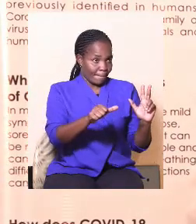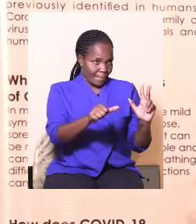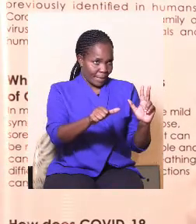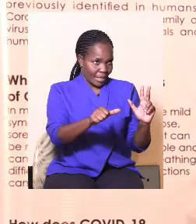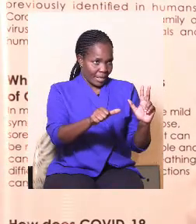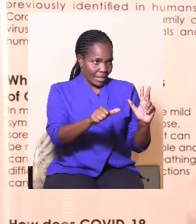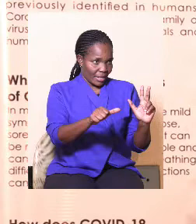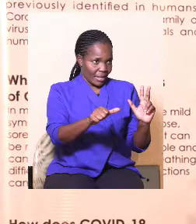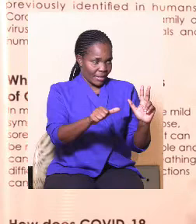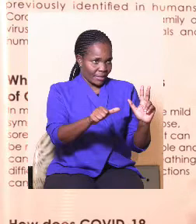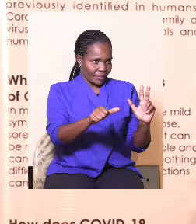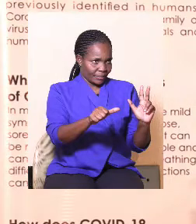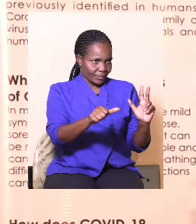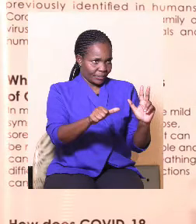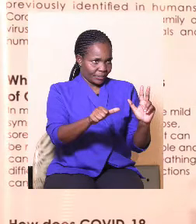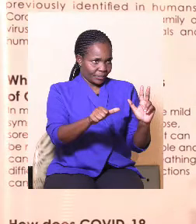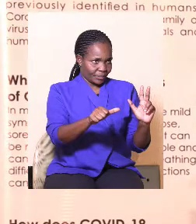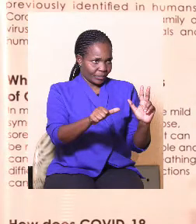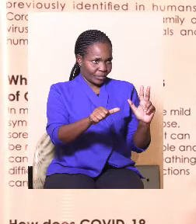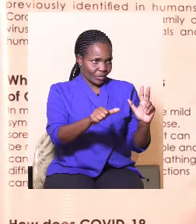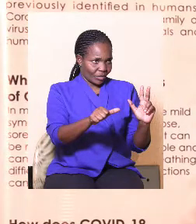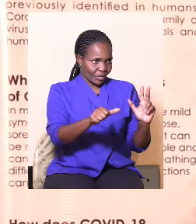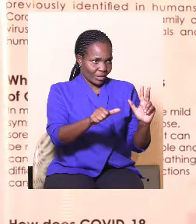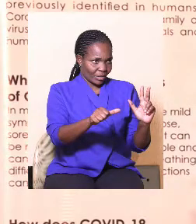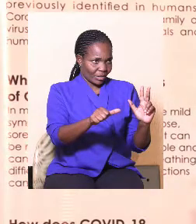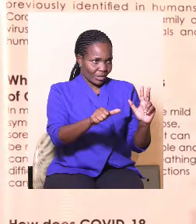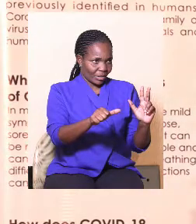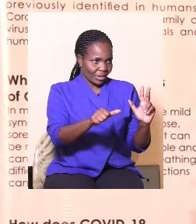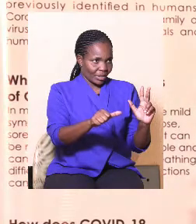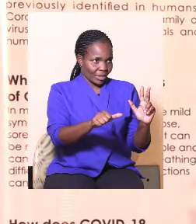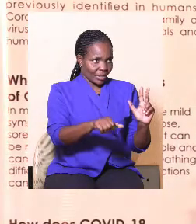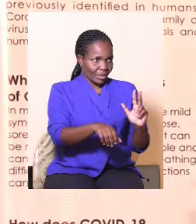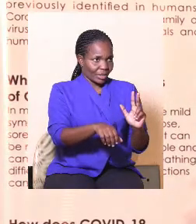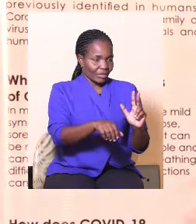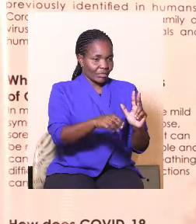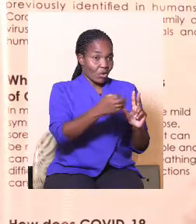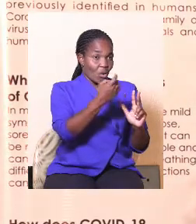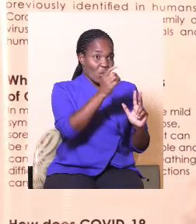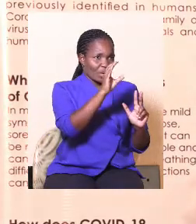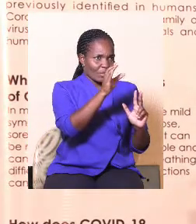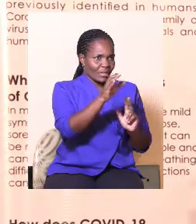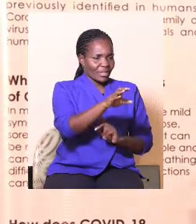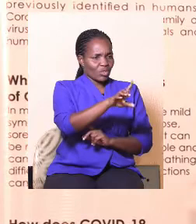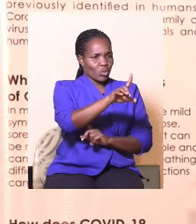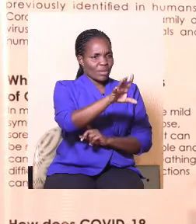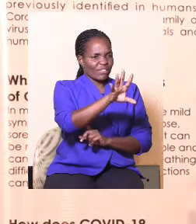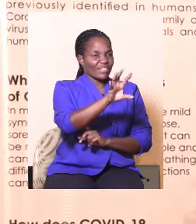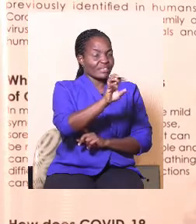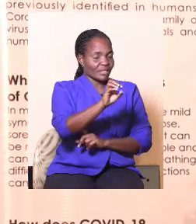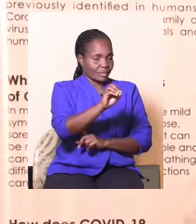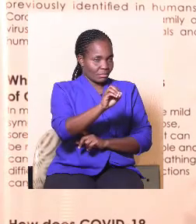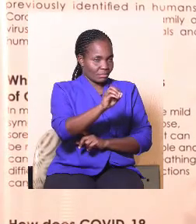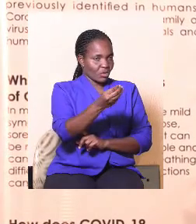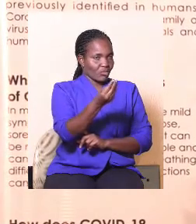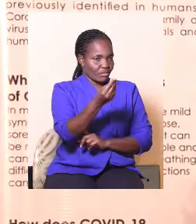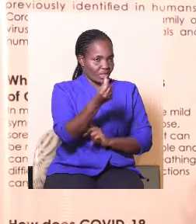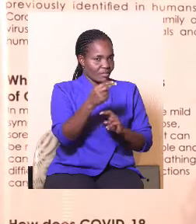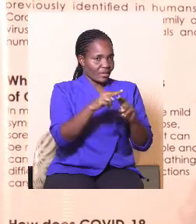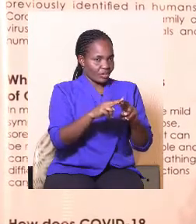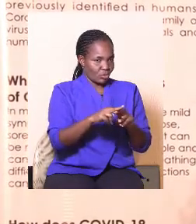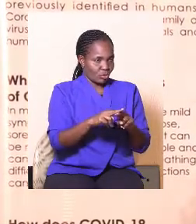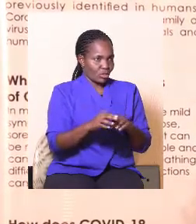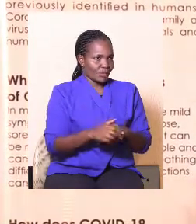needs, it's about 250 Namibian dollar per month. If you fall below that